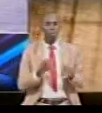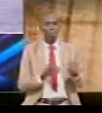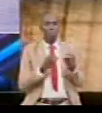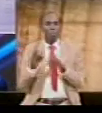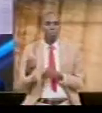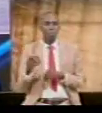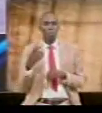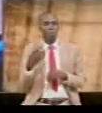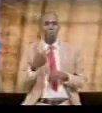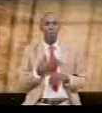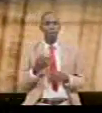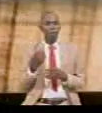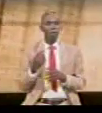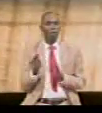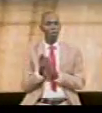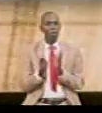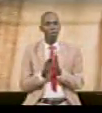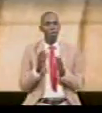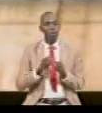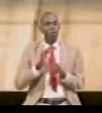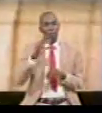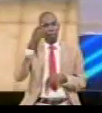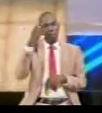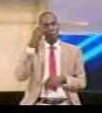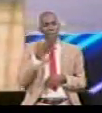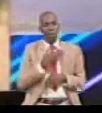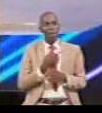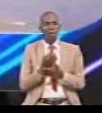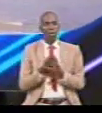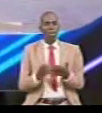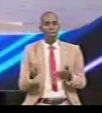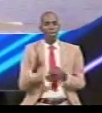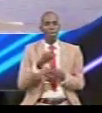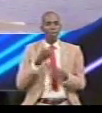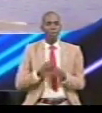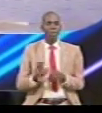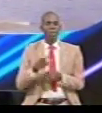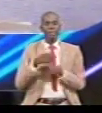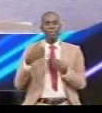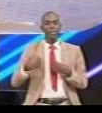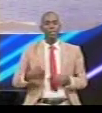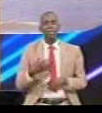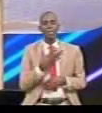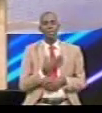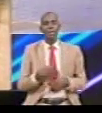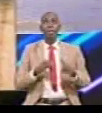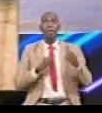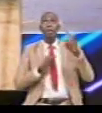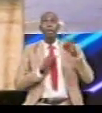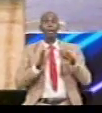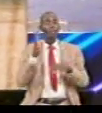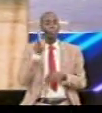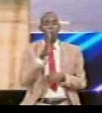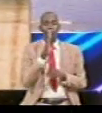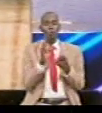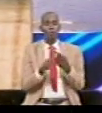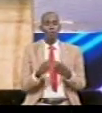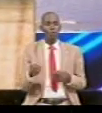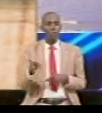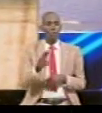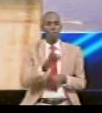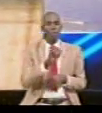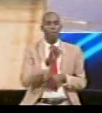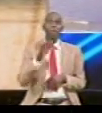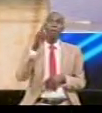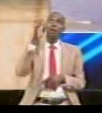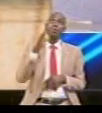mind and write them in their hearts, and I will be to them a God, and they shall